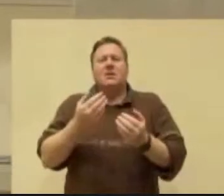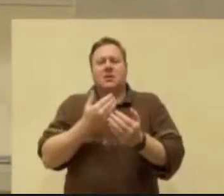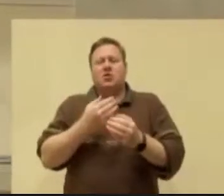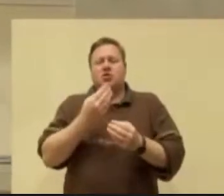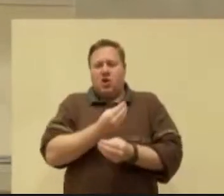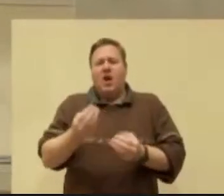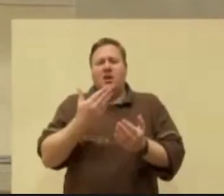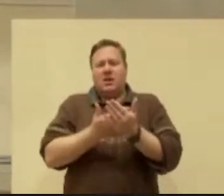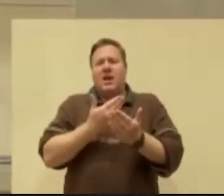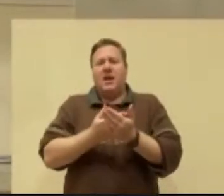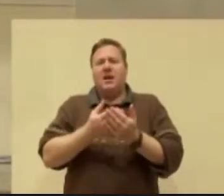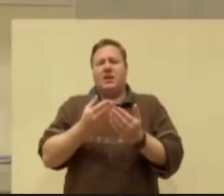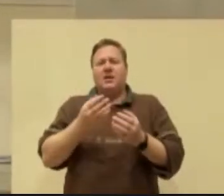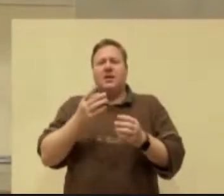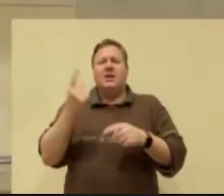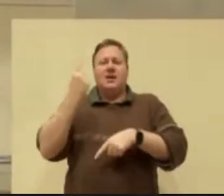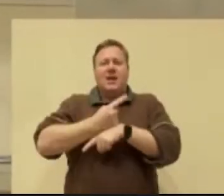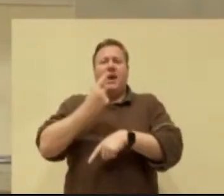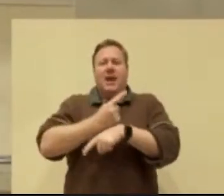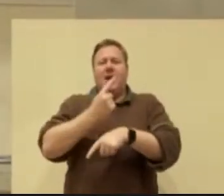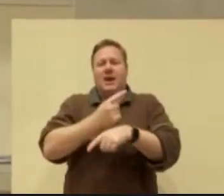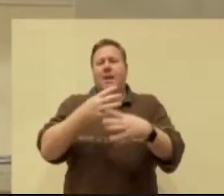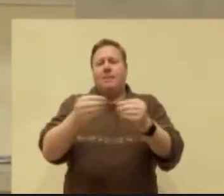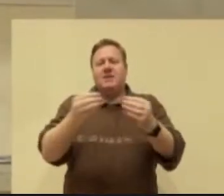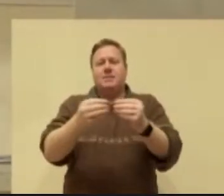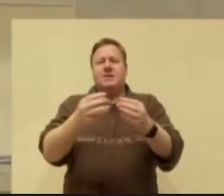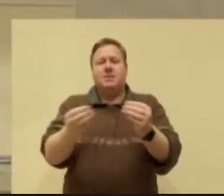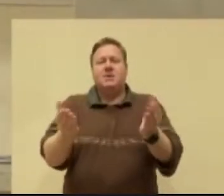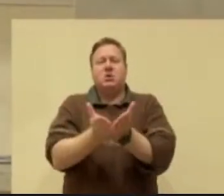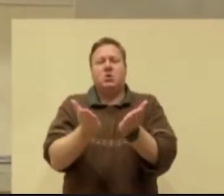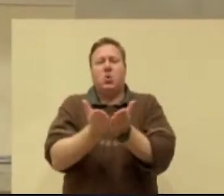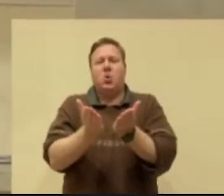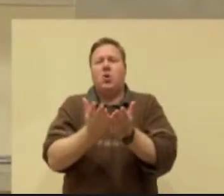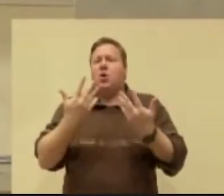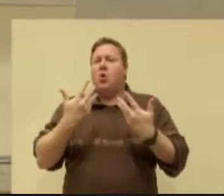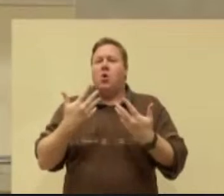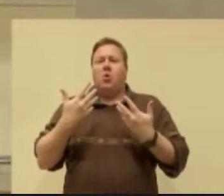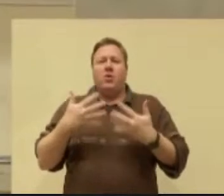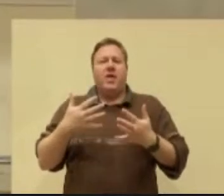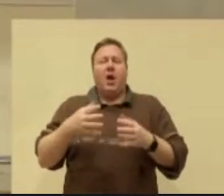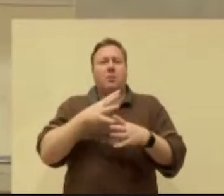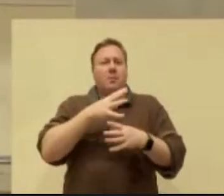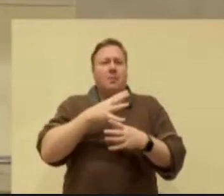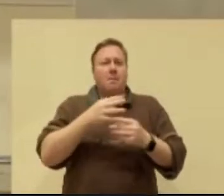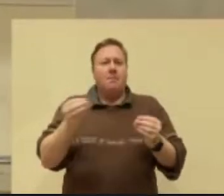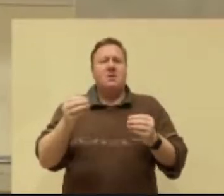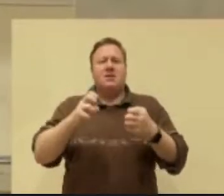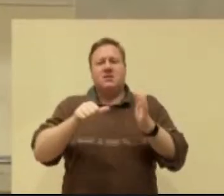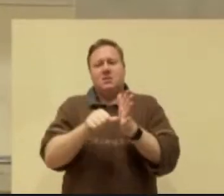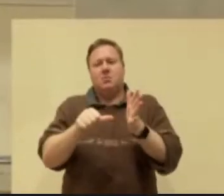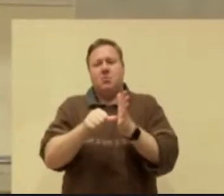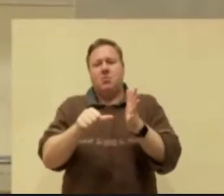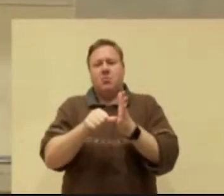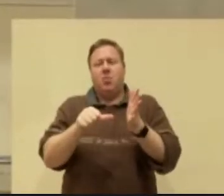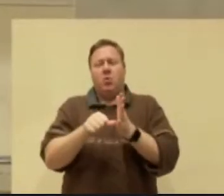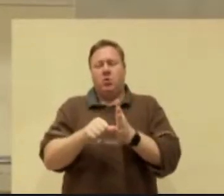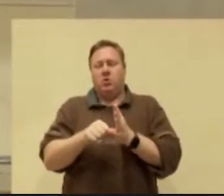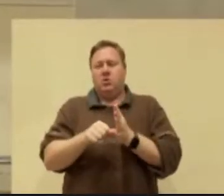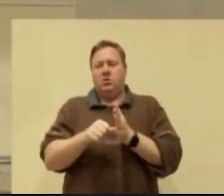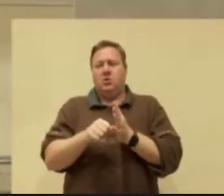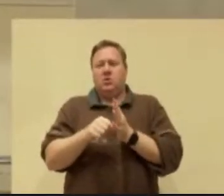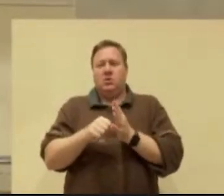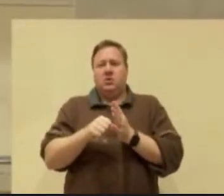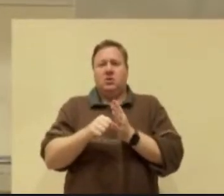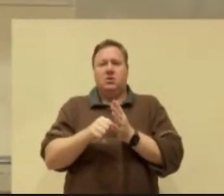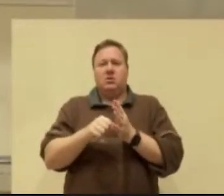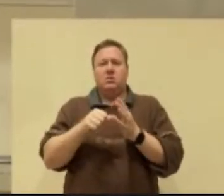losing the important important provisions at school provision of continuous educational support